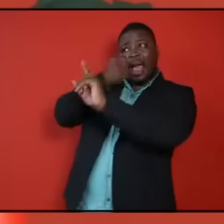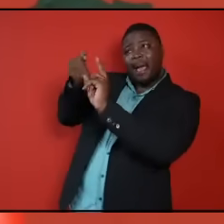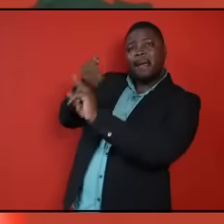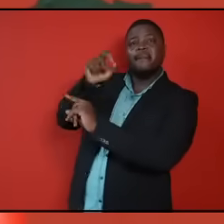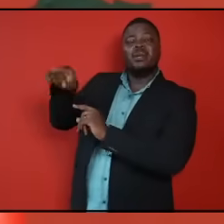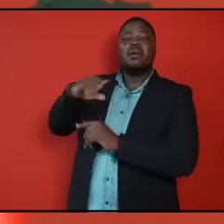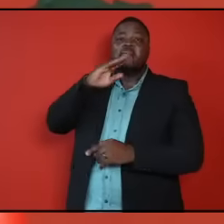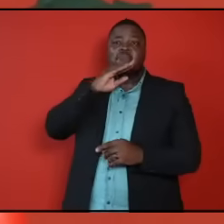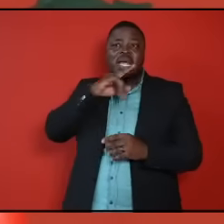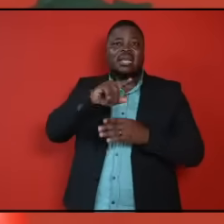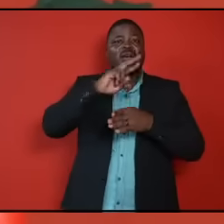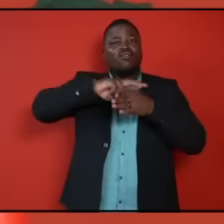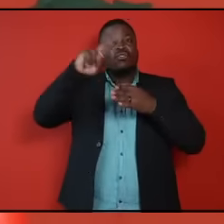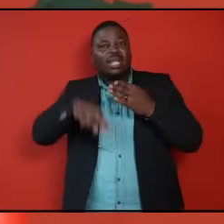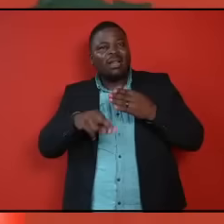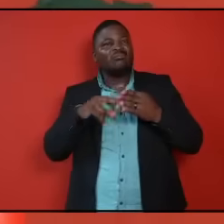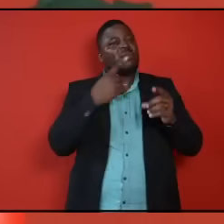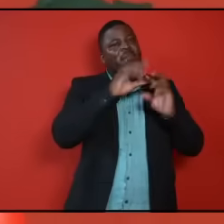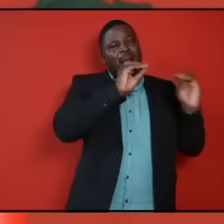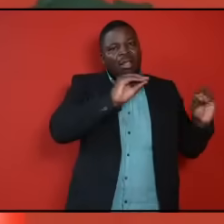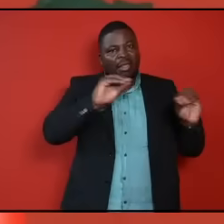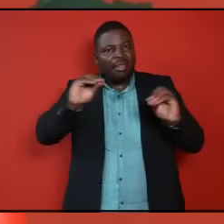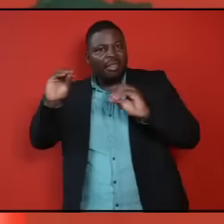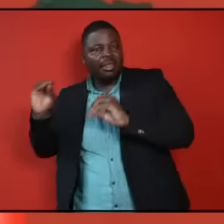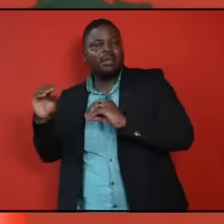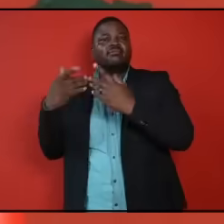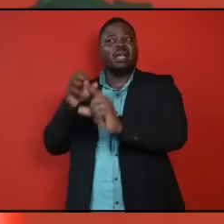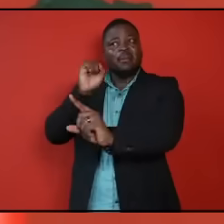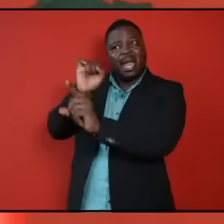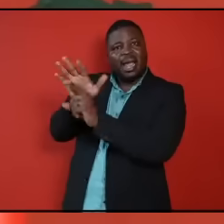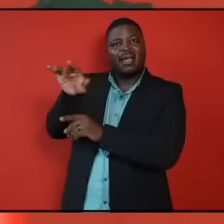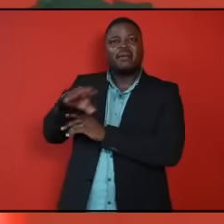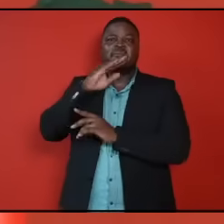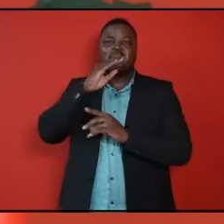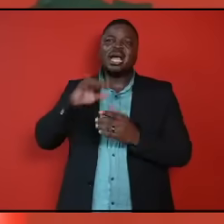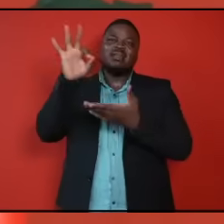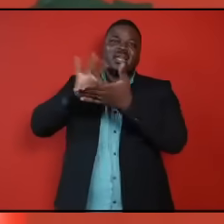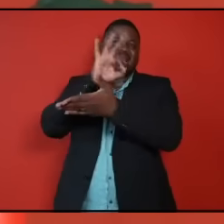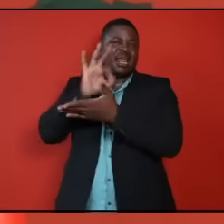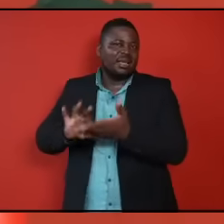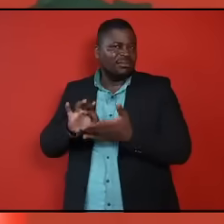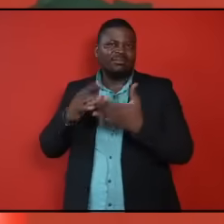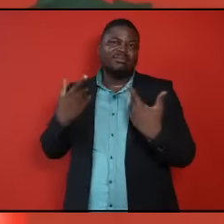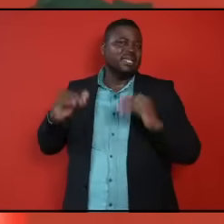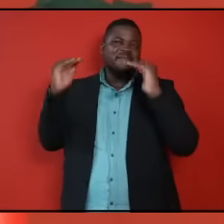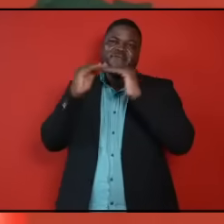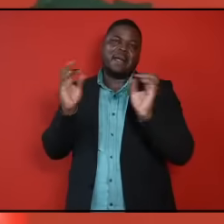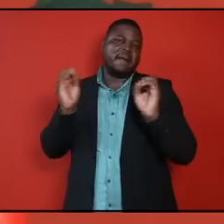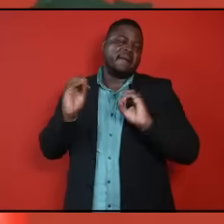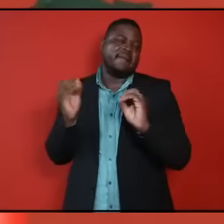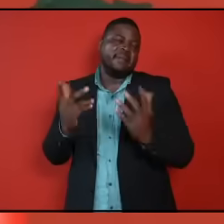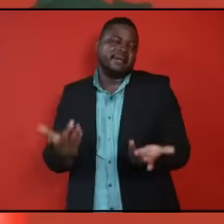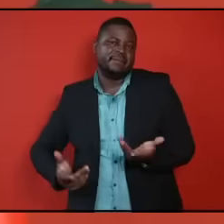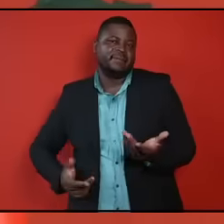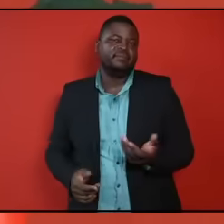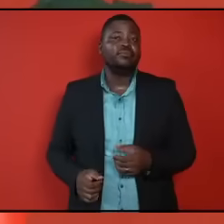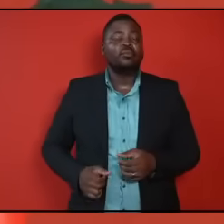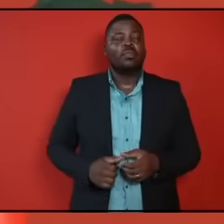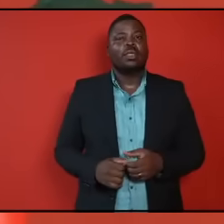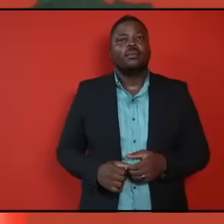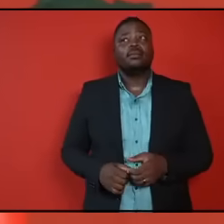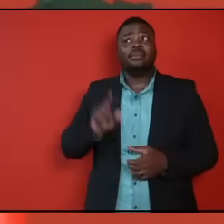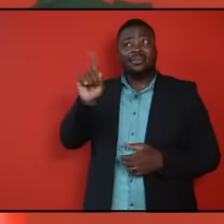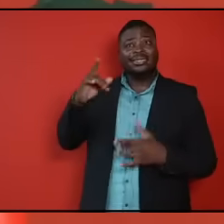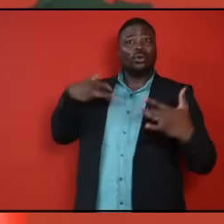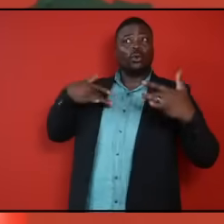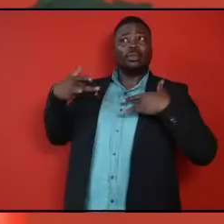and erode public confidence in the integrity of the elections. It is additionally concerning as this has become a